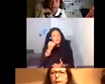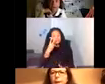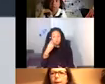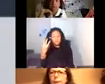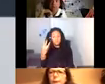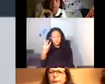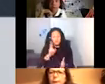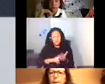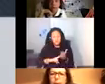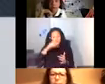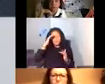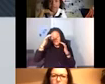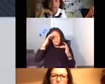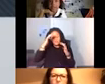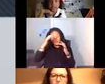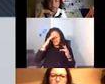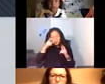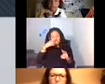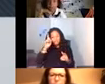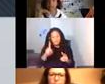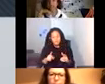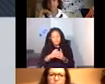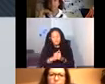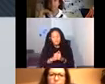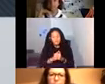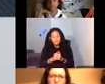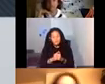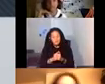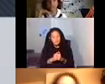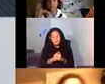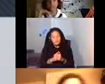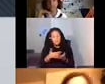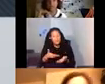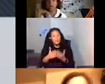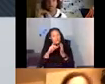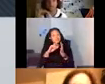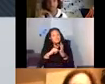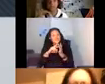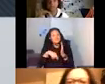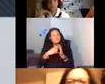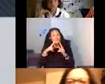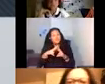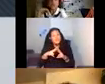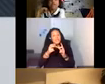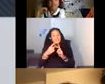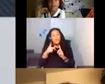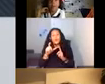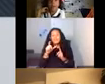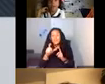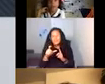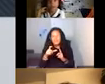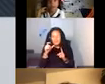1623, natural philosopher and physicist, born at St John's Abbey near Colchester.